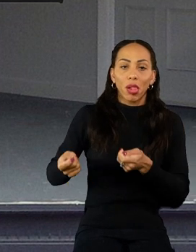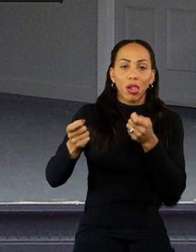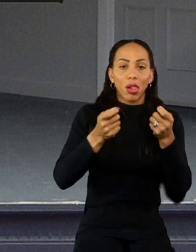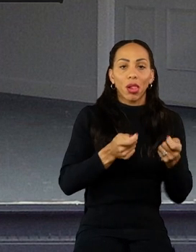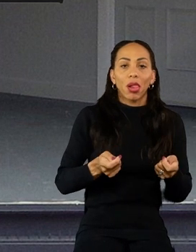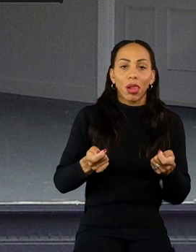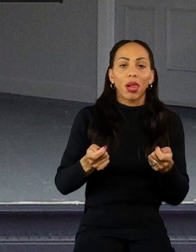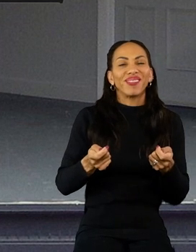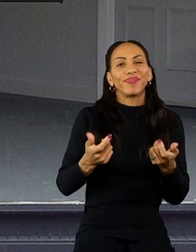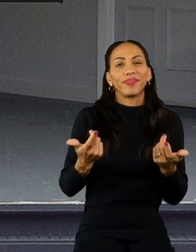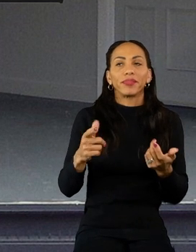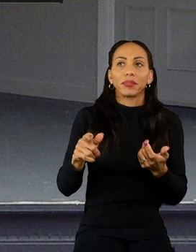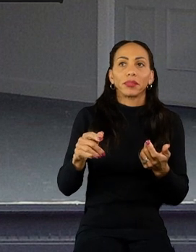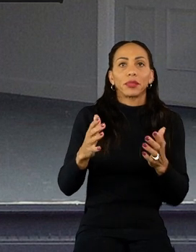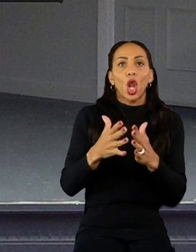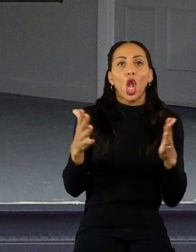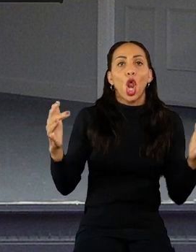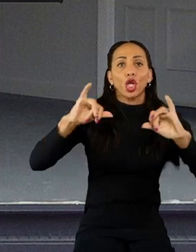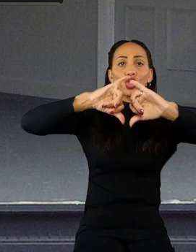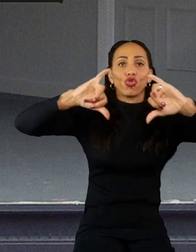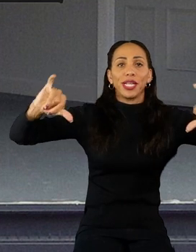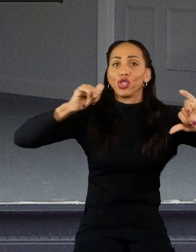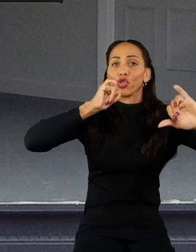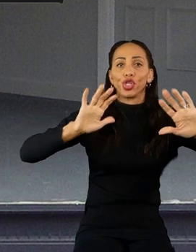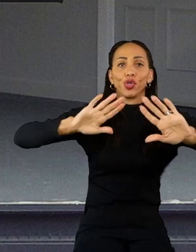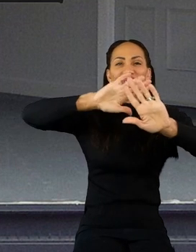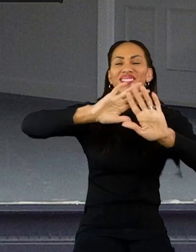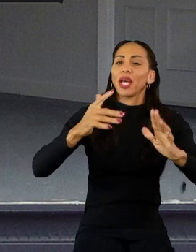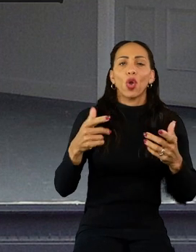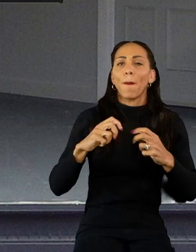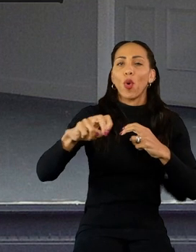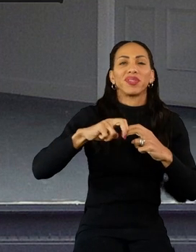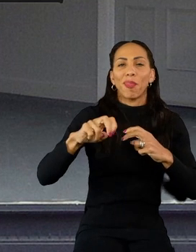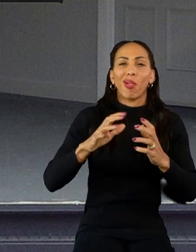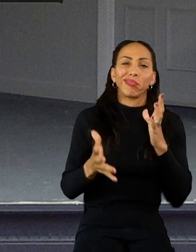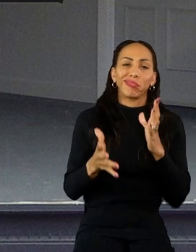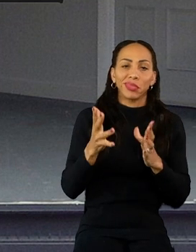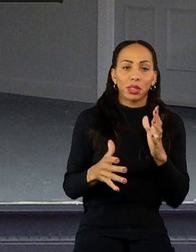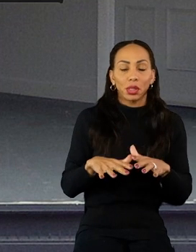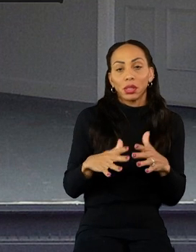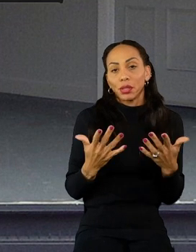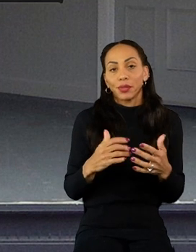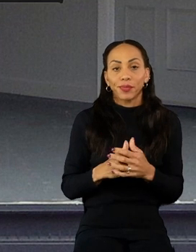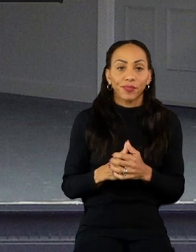is portable, but it does. There's also screens as well, which are not so portable. Large screens that come with it,